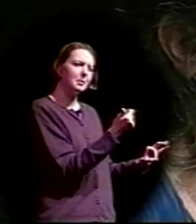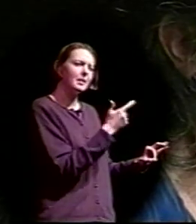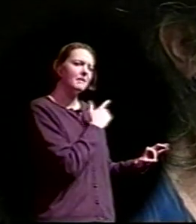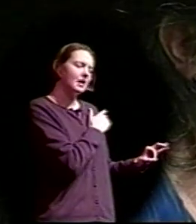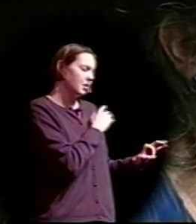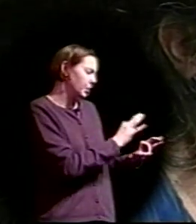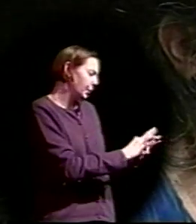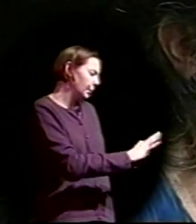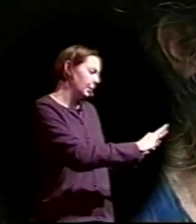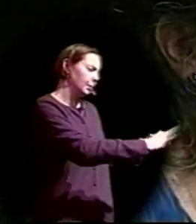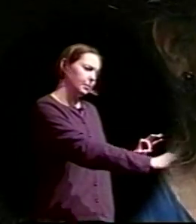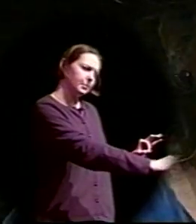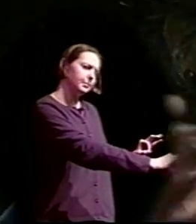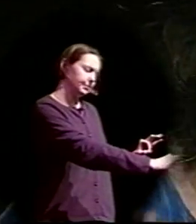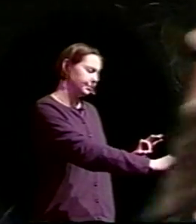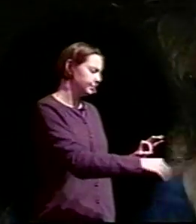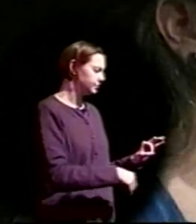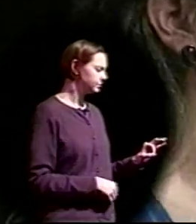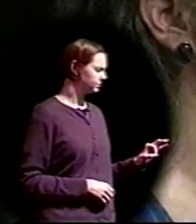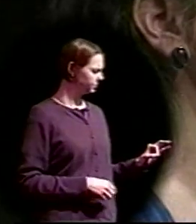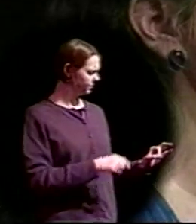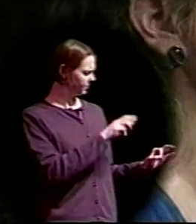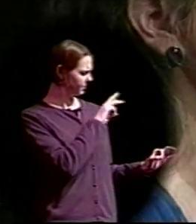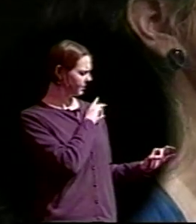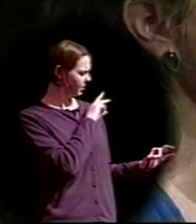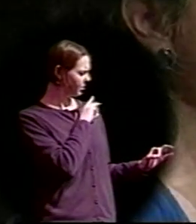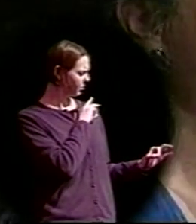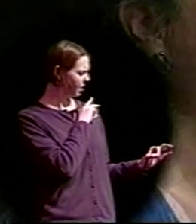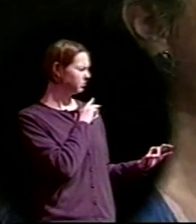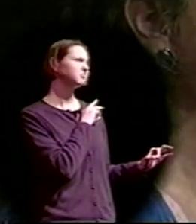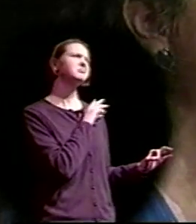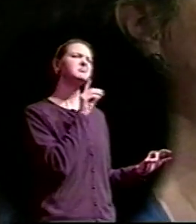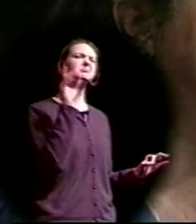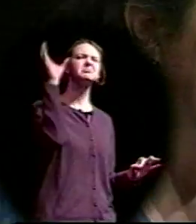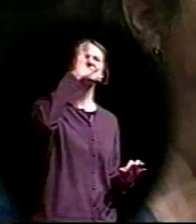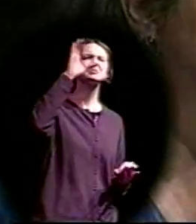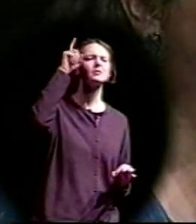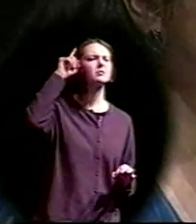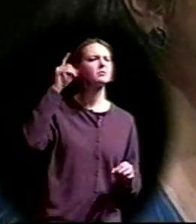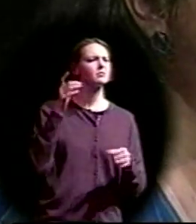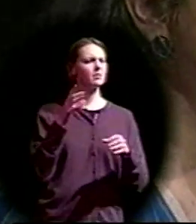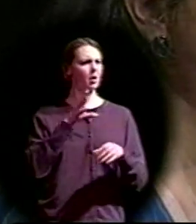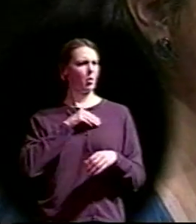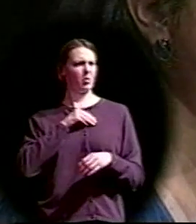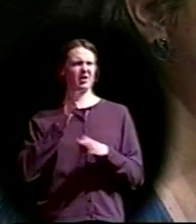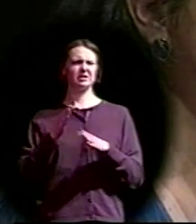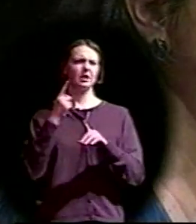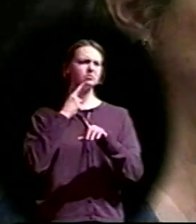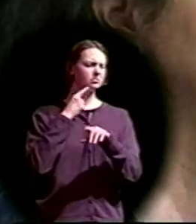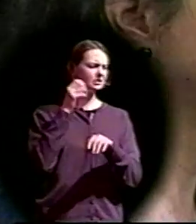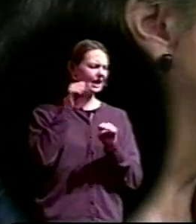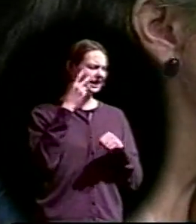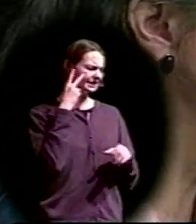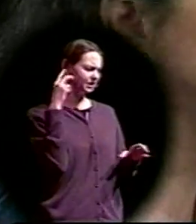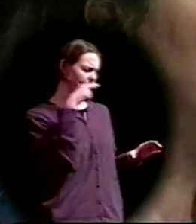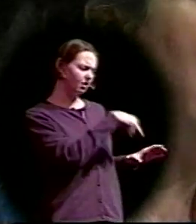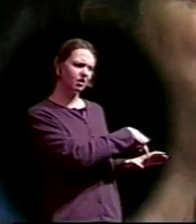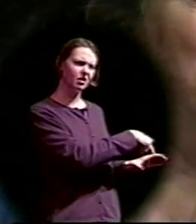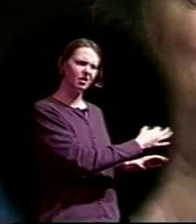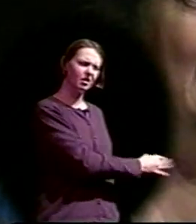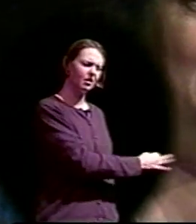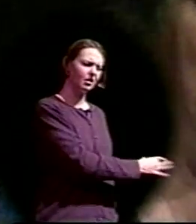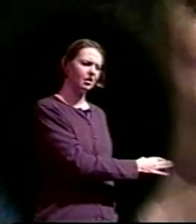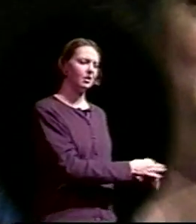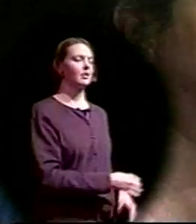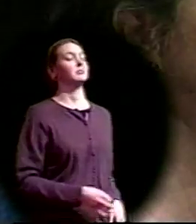leather. Well, Winans tracked down the restaurant owner there behind the counter, and he asked him if he could look at that piece of metal. Oh, gosh, said the owner, I haven't